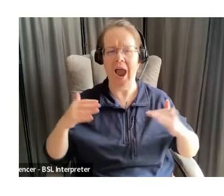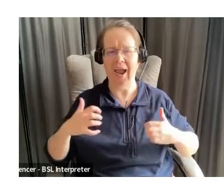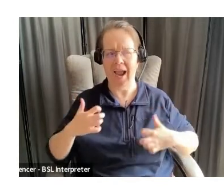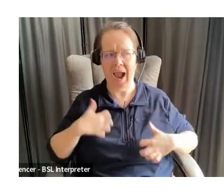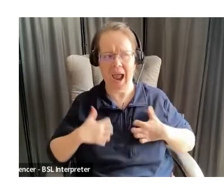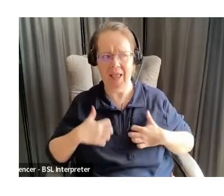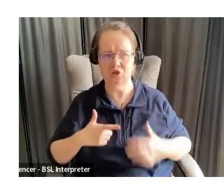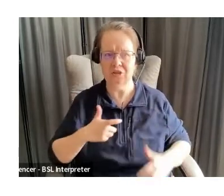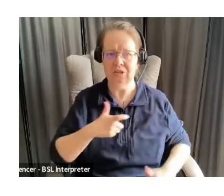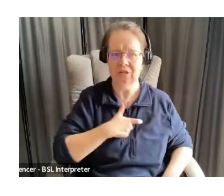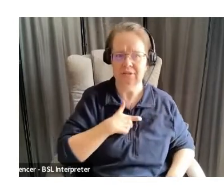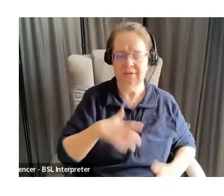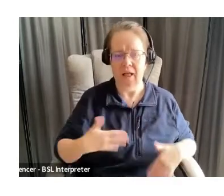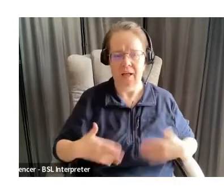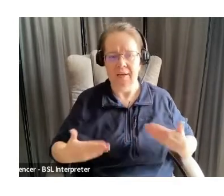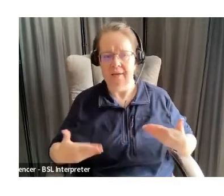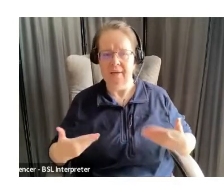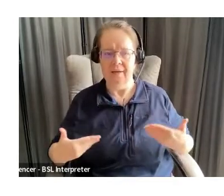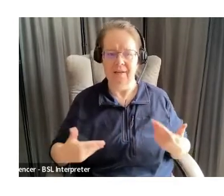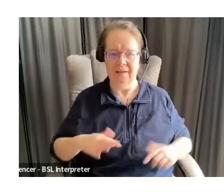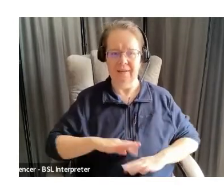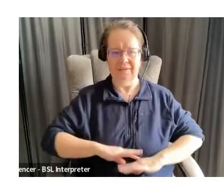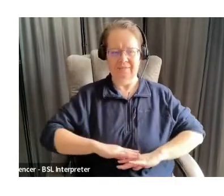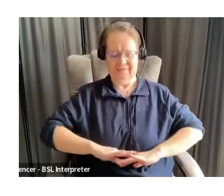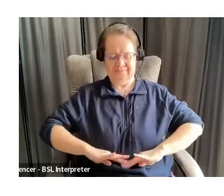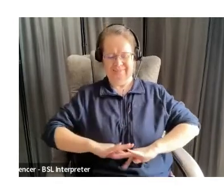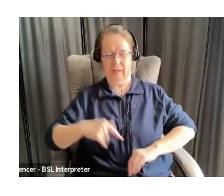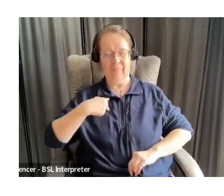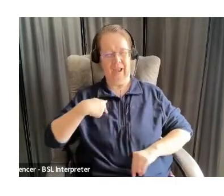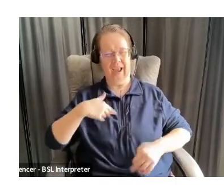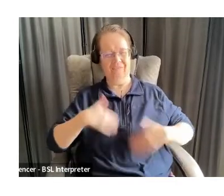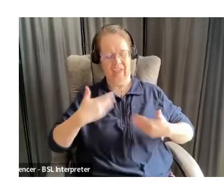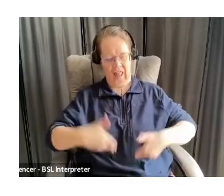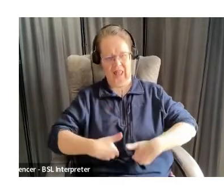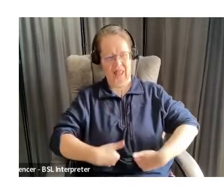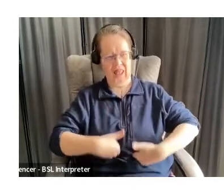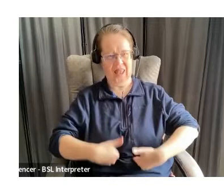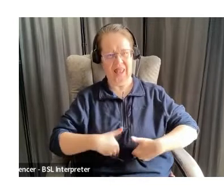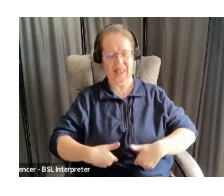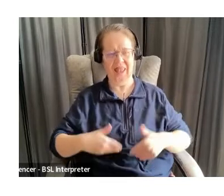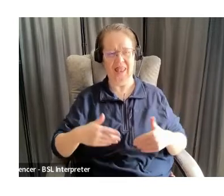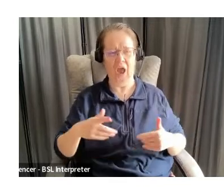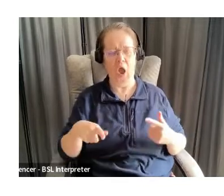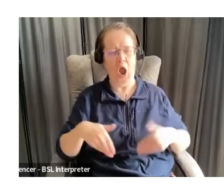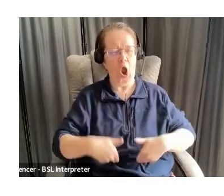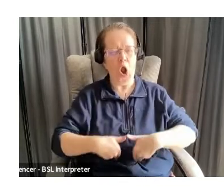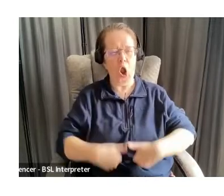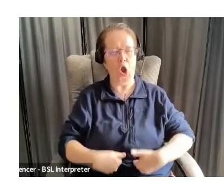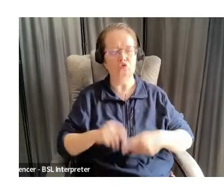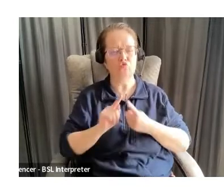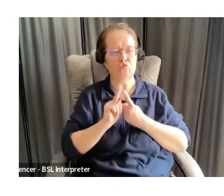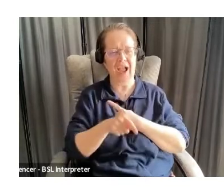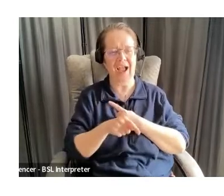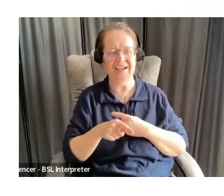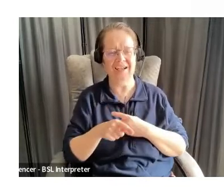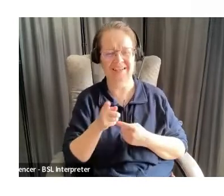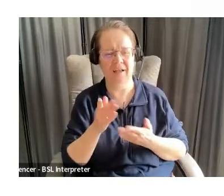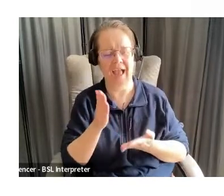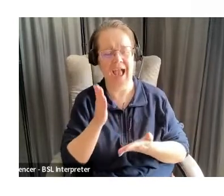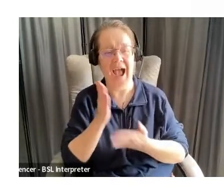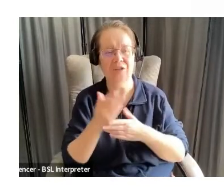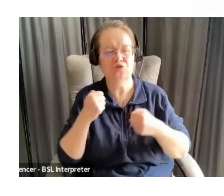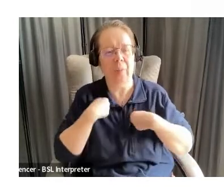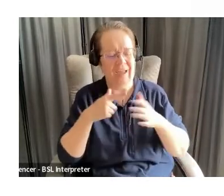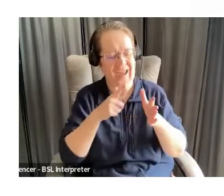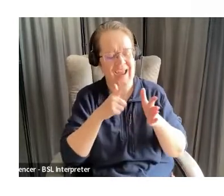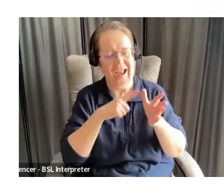nervous feeling, and sometimes for me, I get it in the pit of my stomach, right? It's a gut reaction. It's actually my adrenaline going